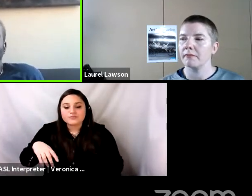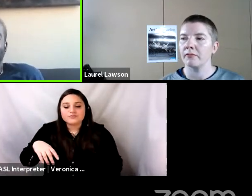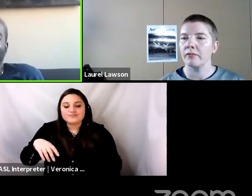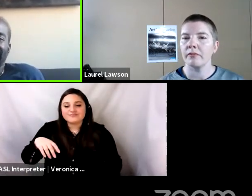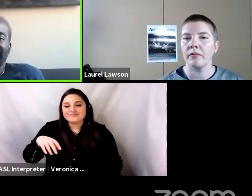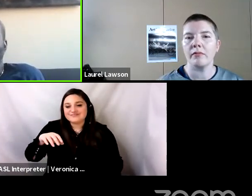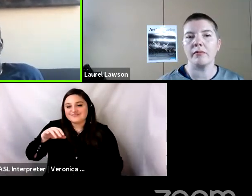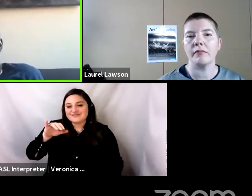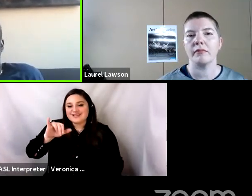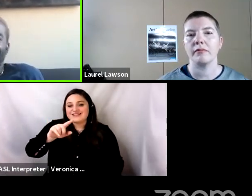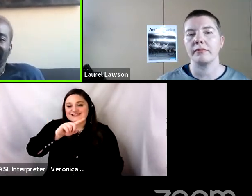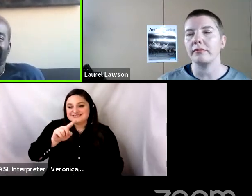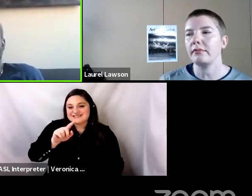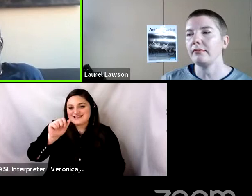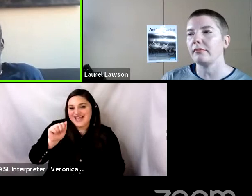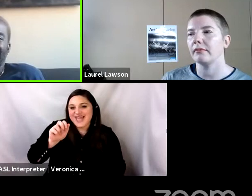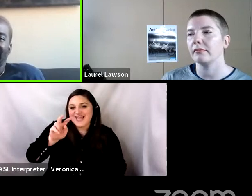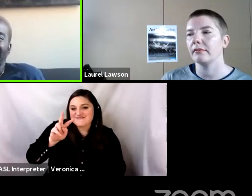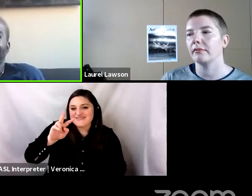Savanzanos,